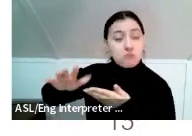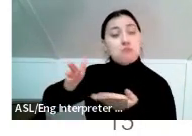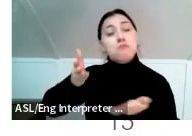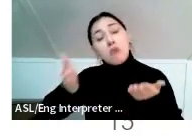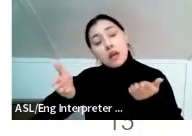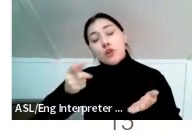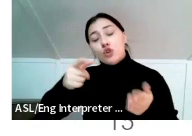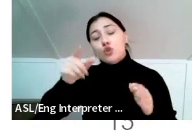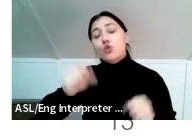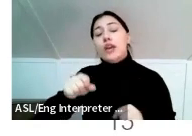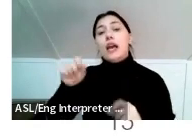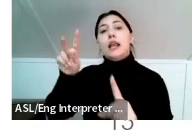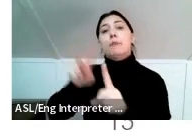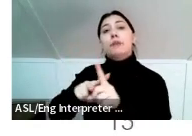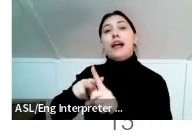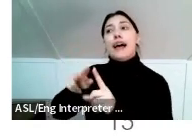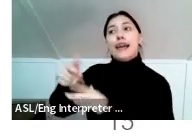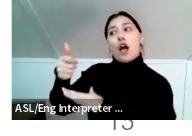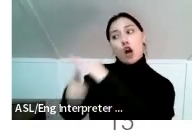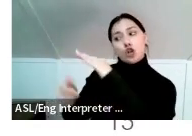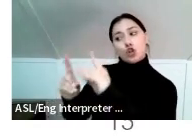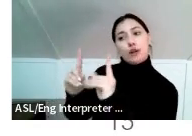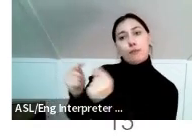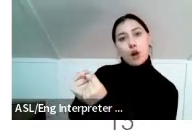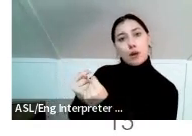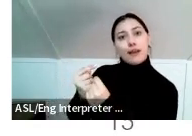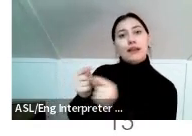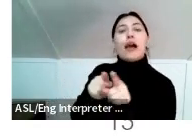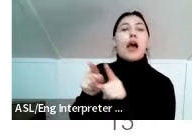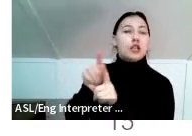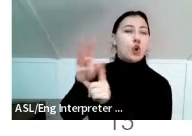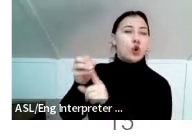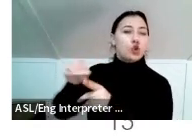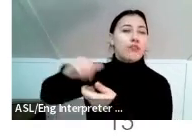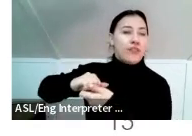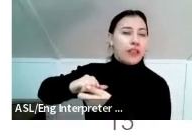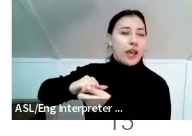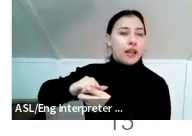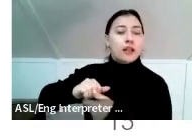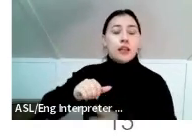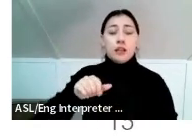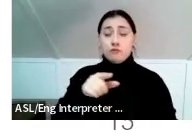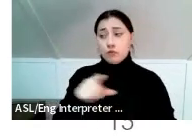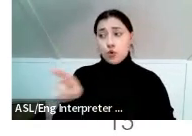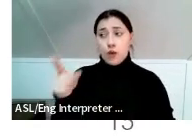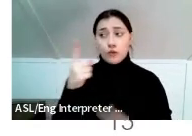for that department as a cultural affiliate. For any questions about